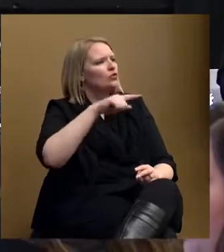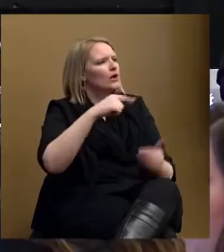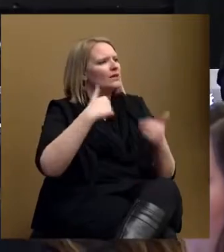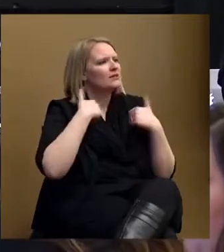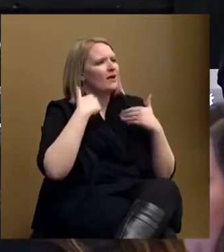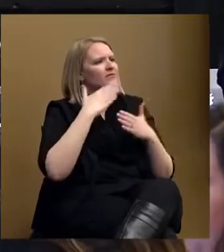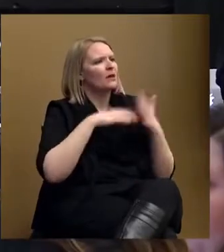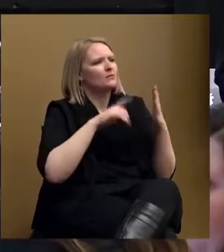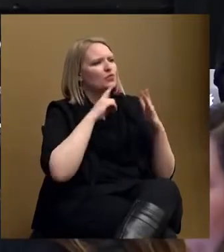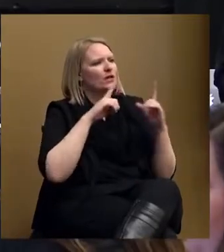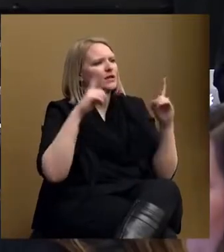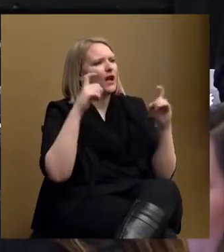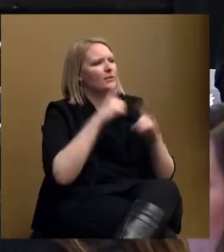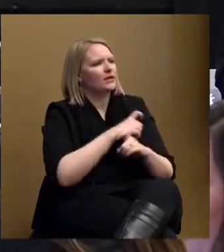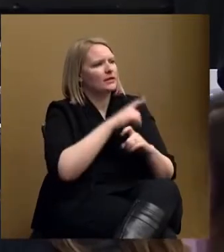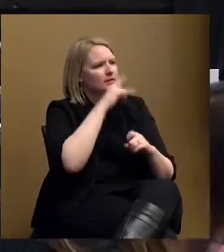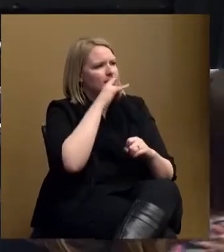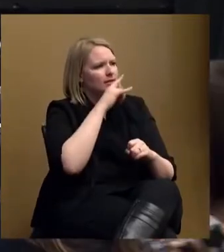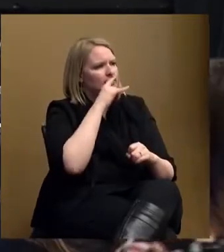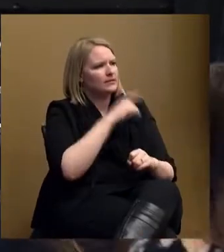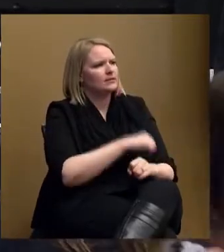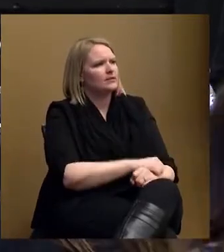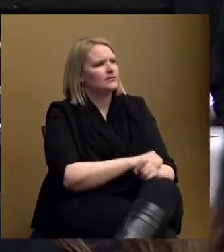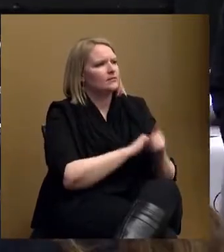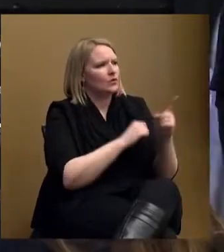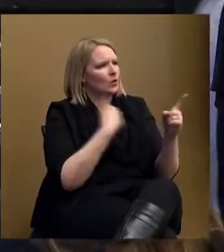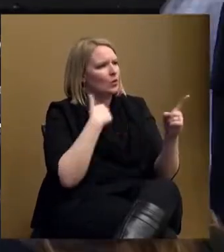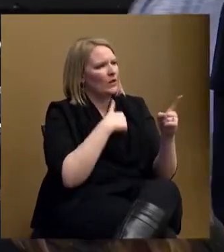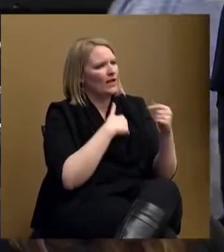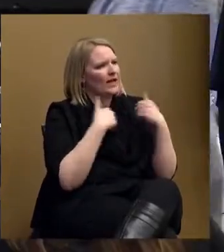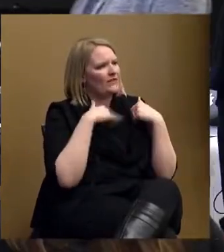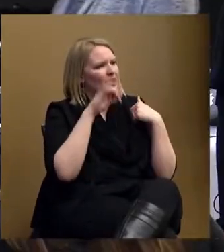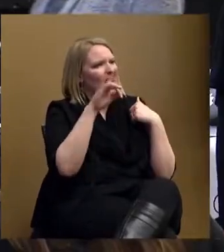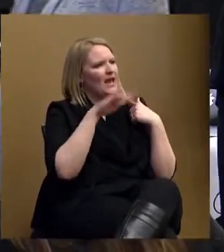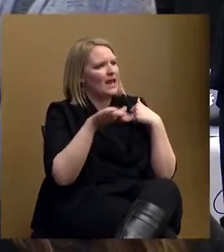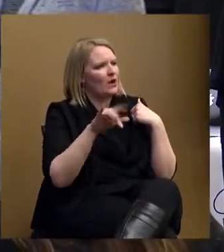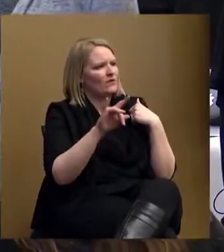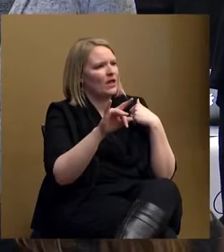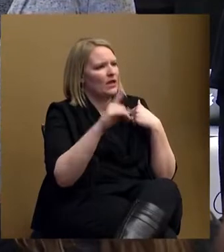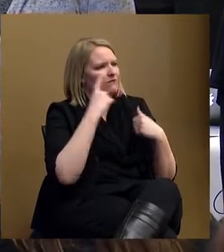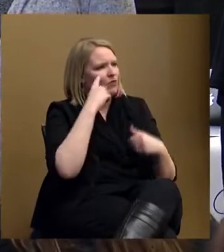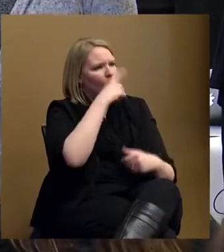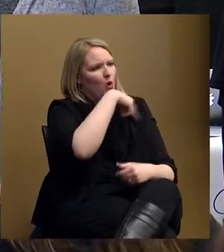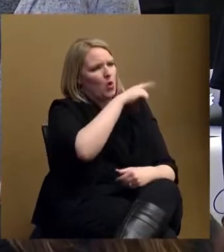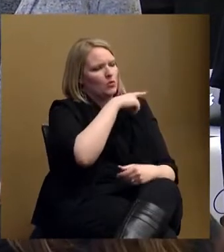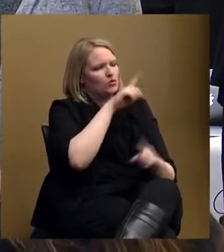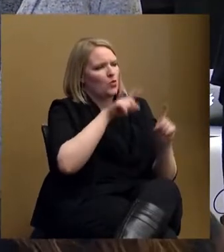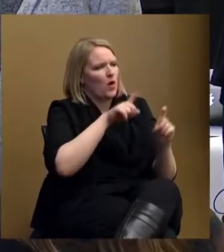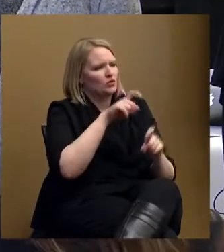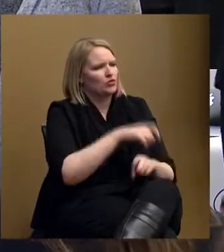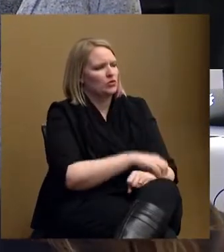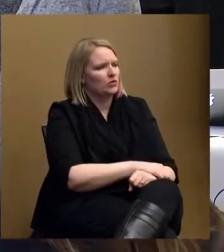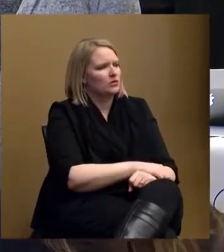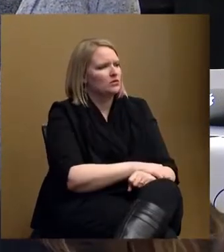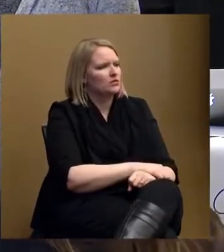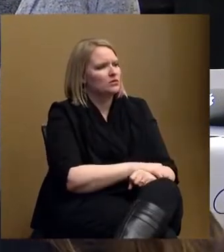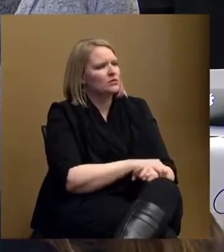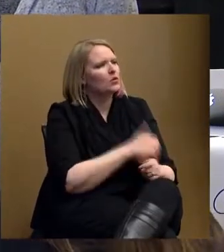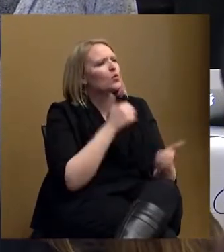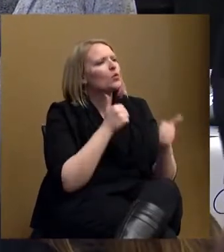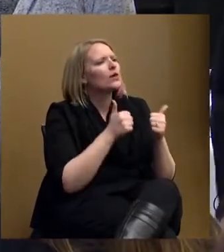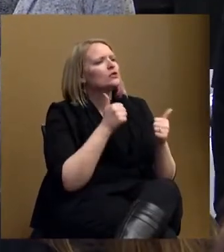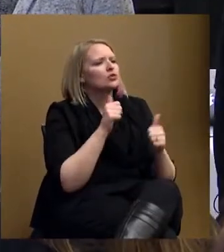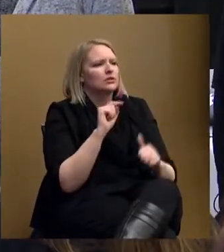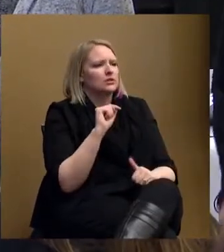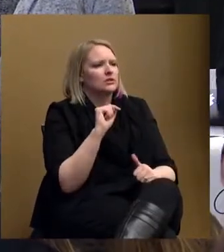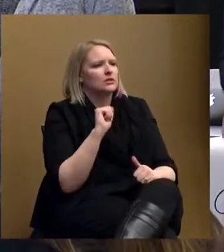some complex kids. 8 out of 8. Wow. Wow.